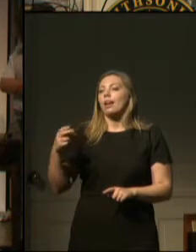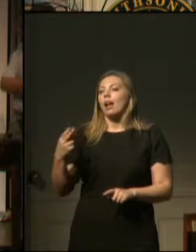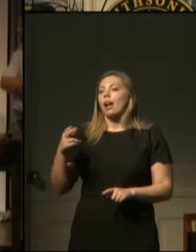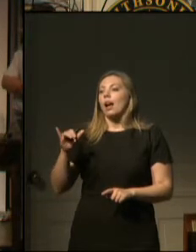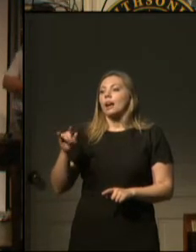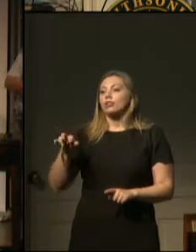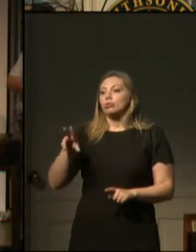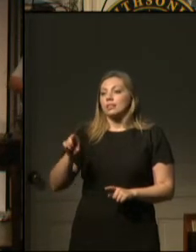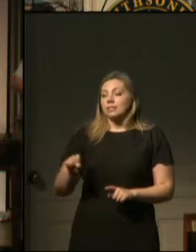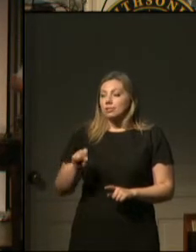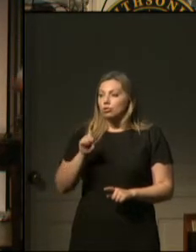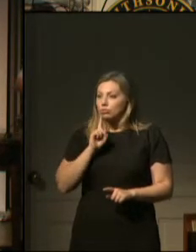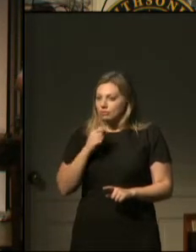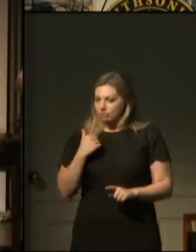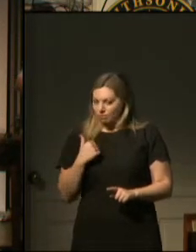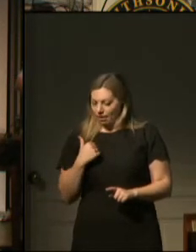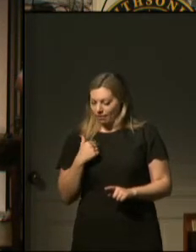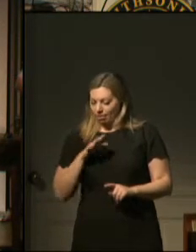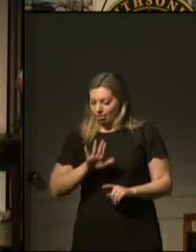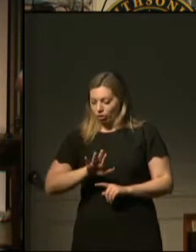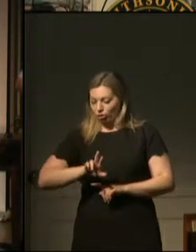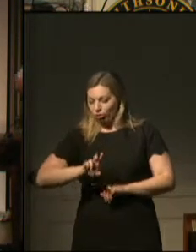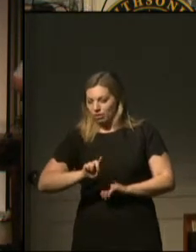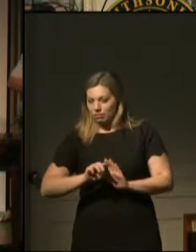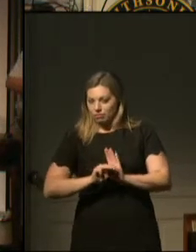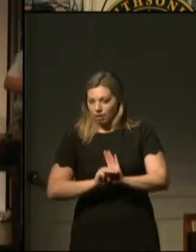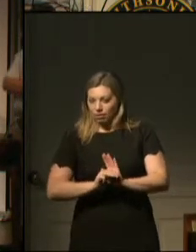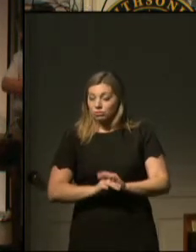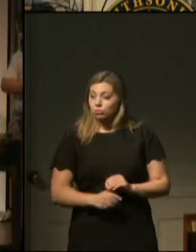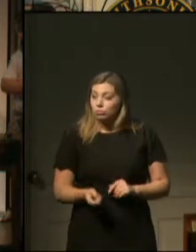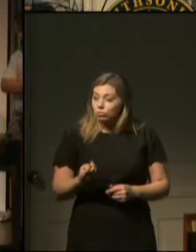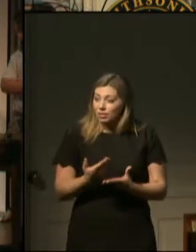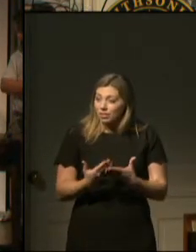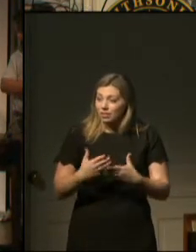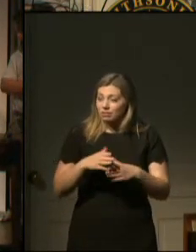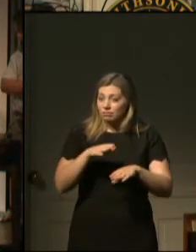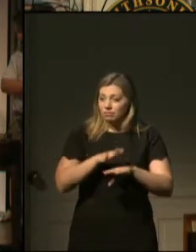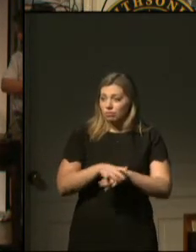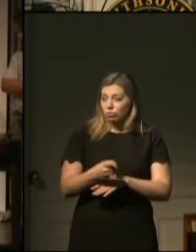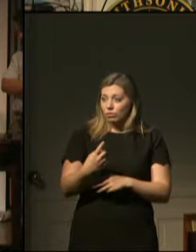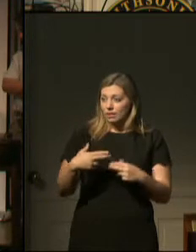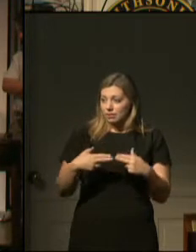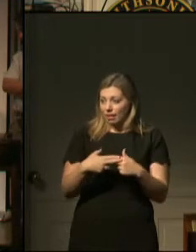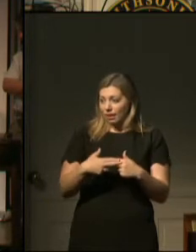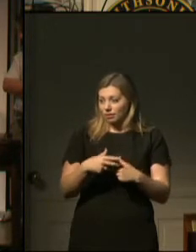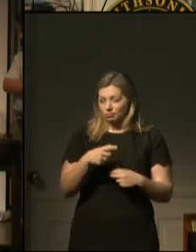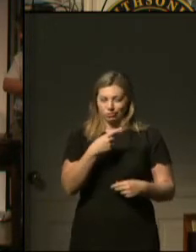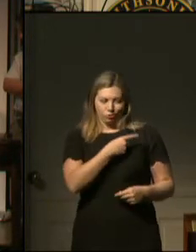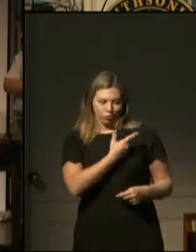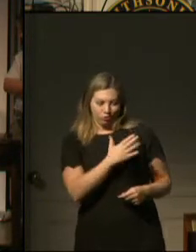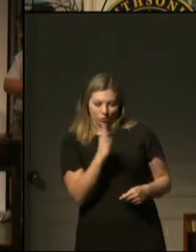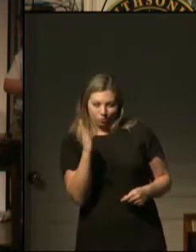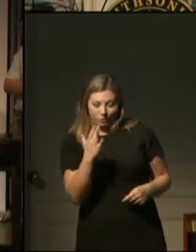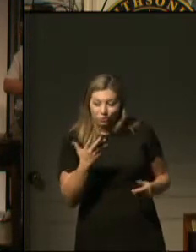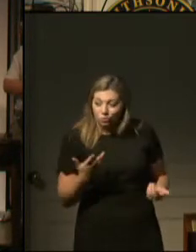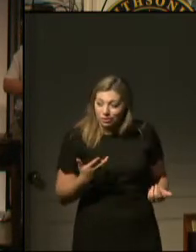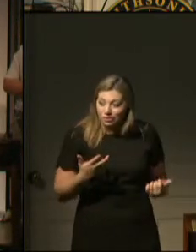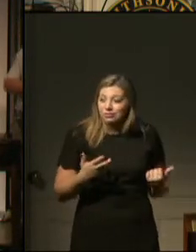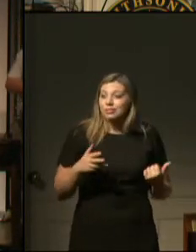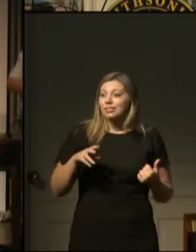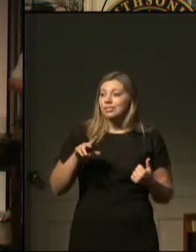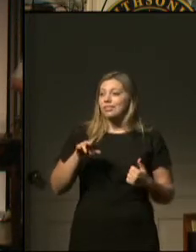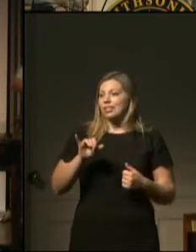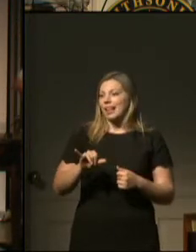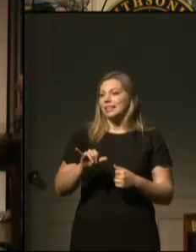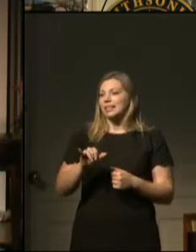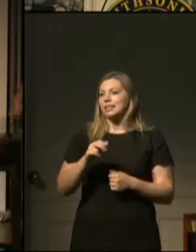models, and one of the things that was up on one of the slides that you presented was the